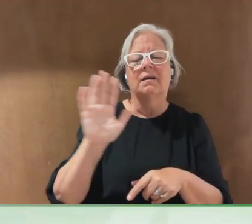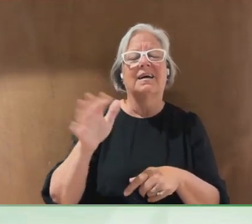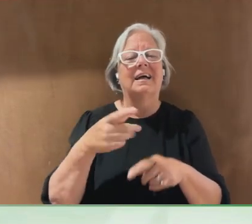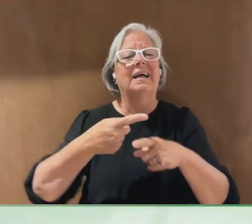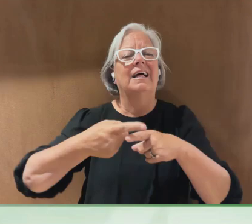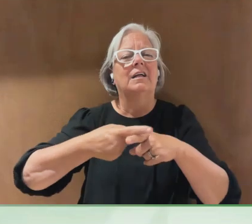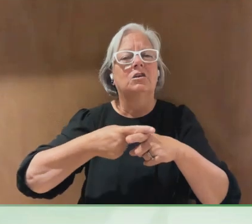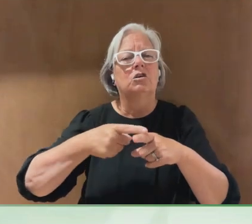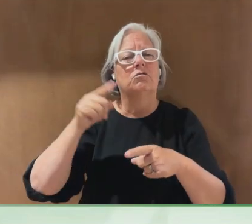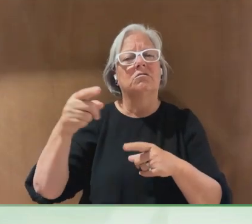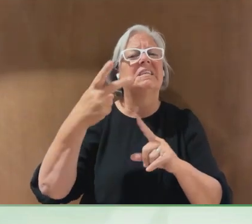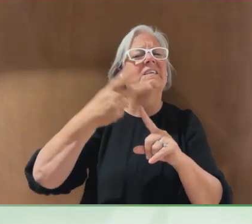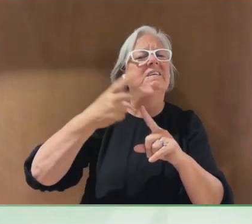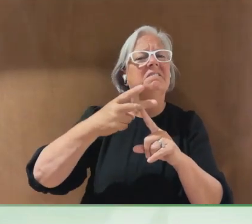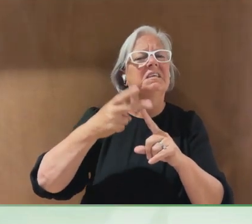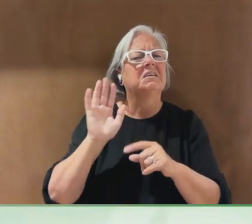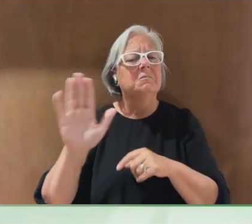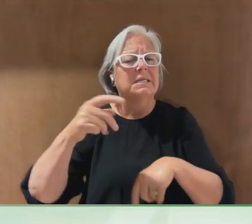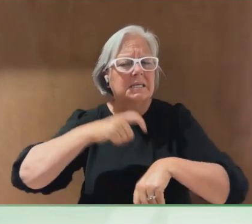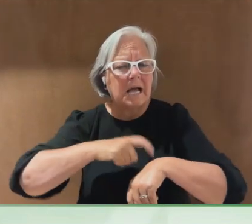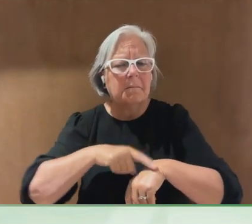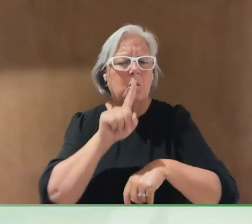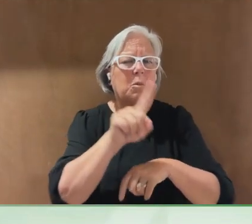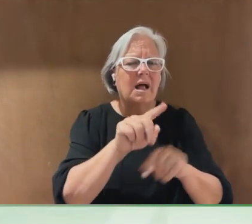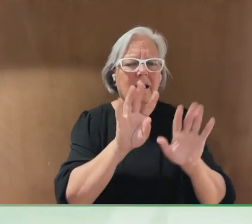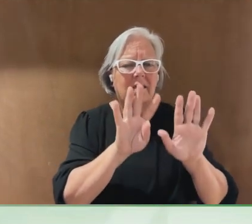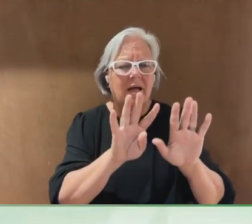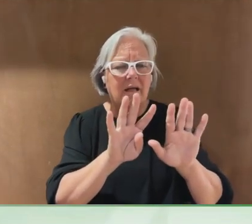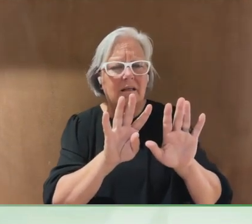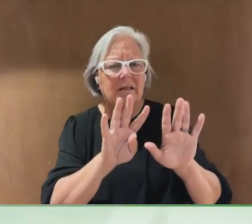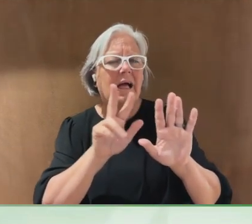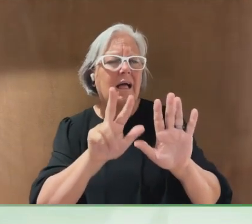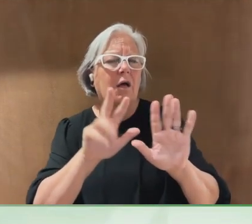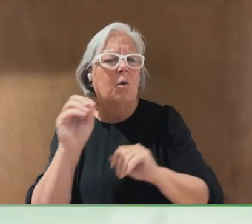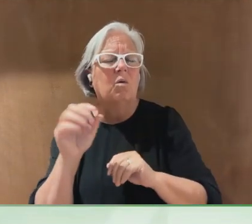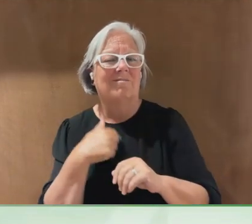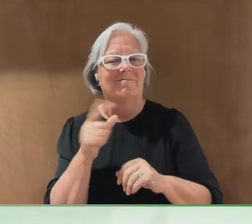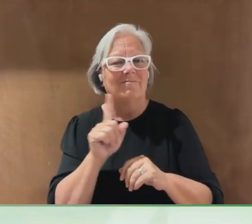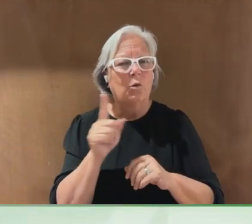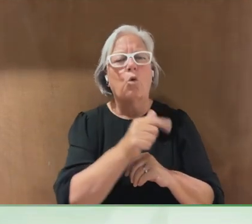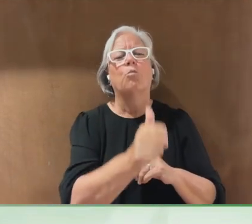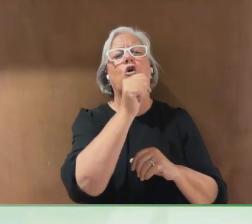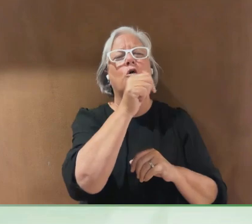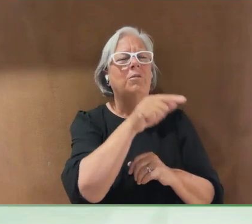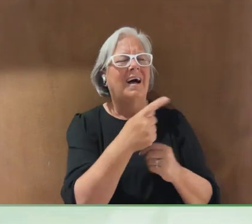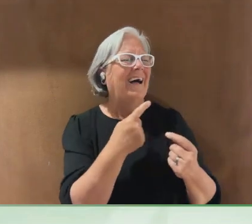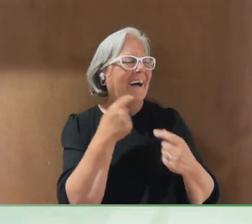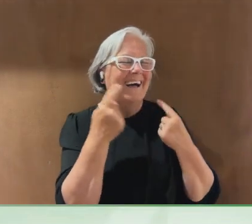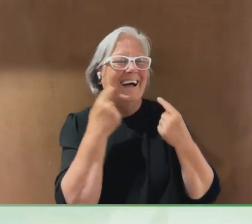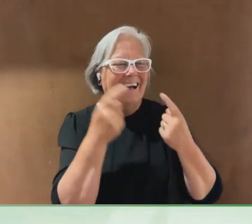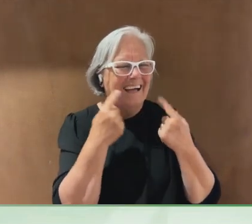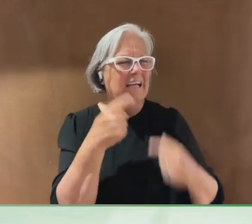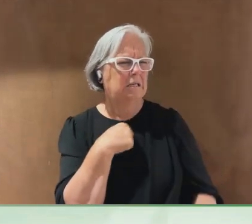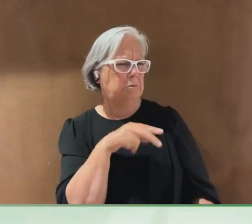these things that people find very, very funny in the pub, because I don't have that culture. So you could say that I have some kind